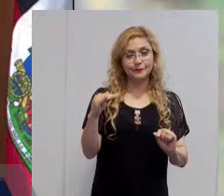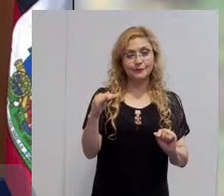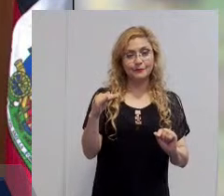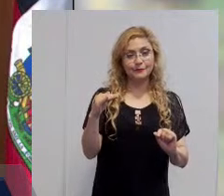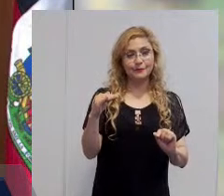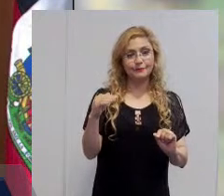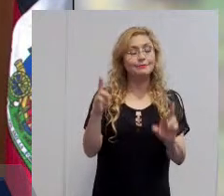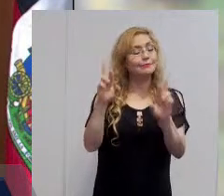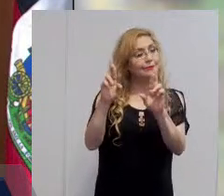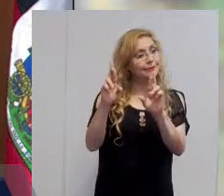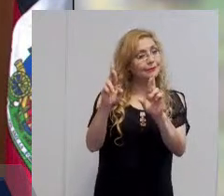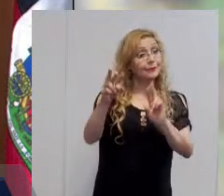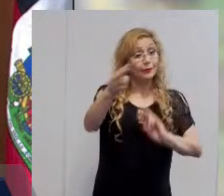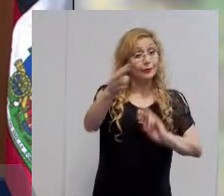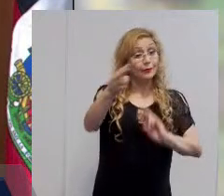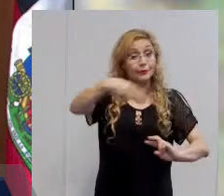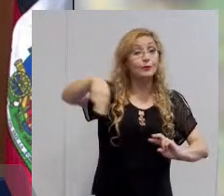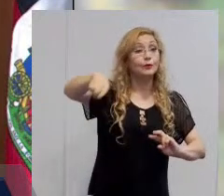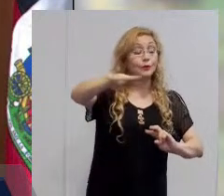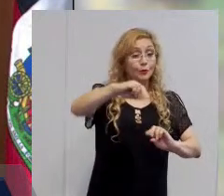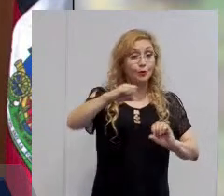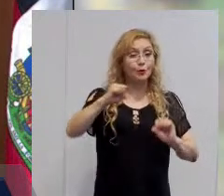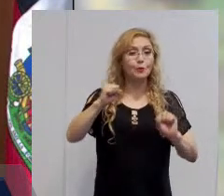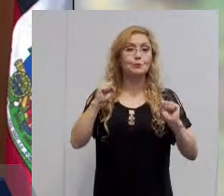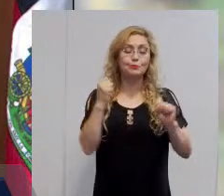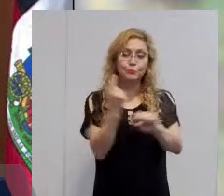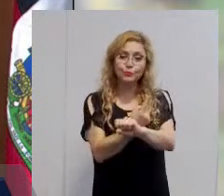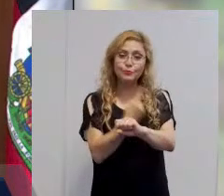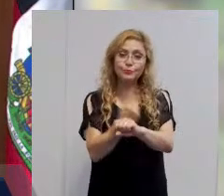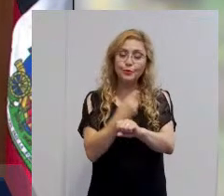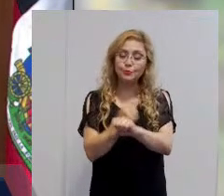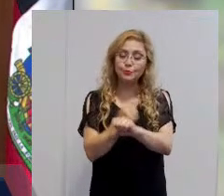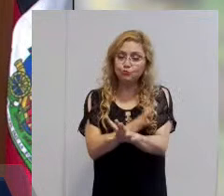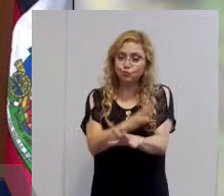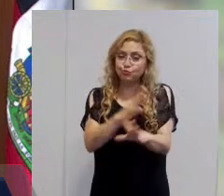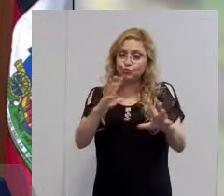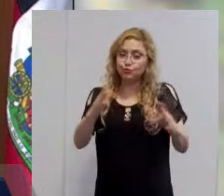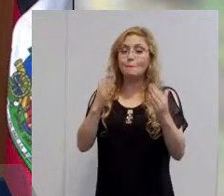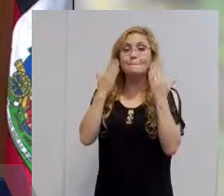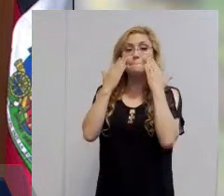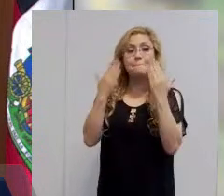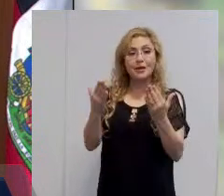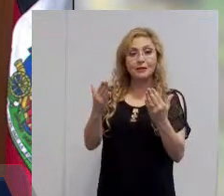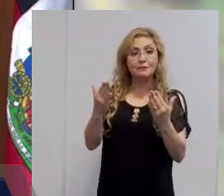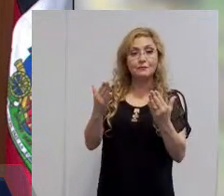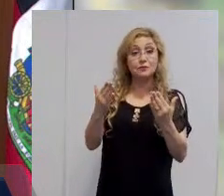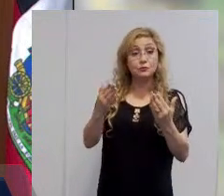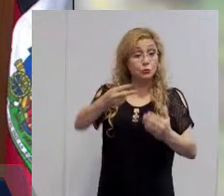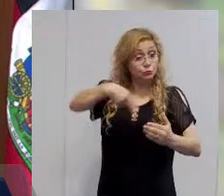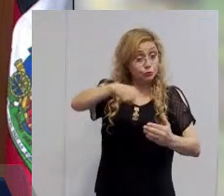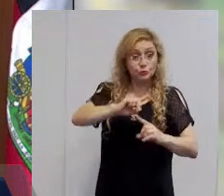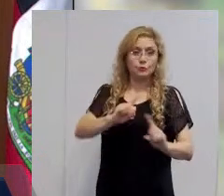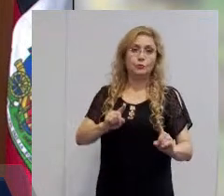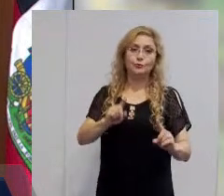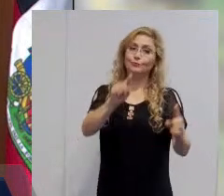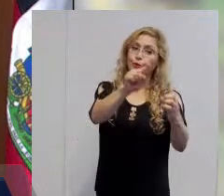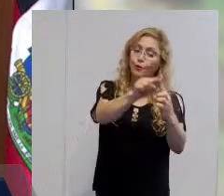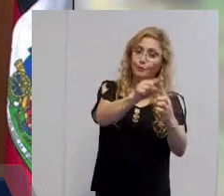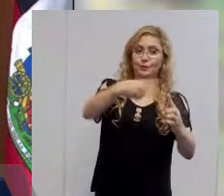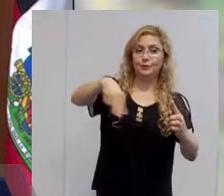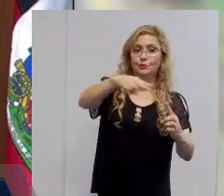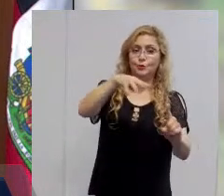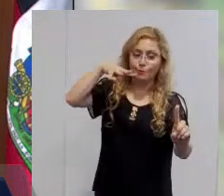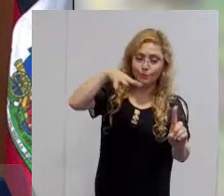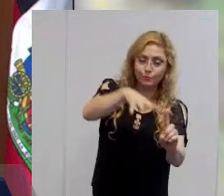And I hope that this event is very fruitful for us, but